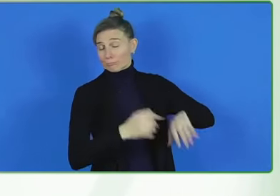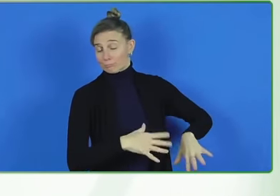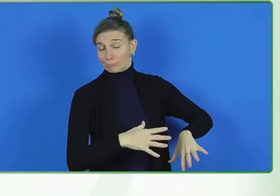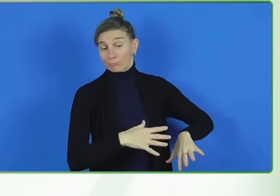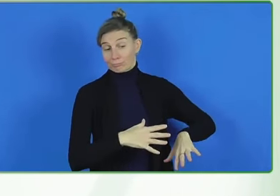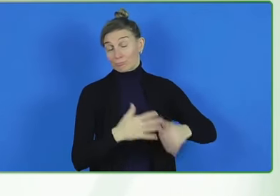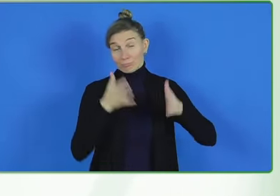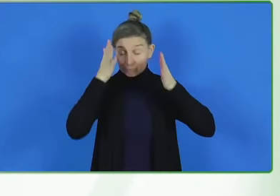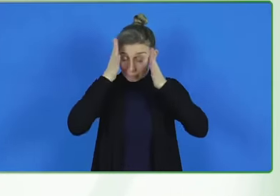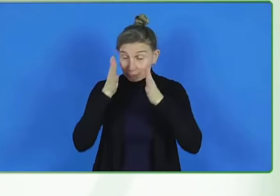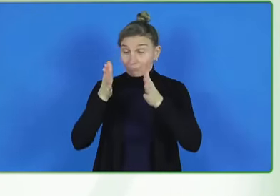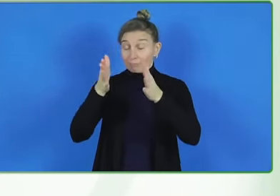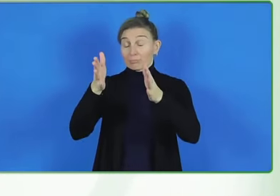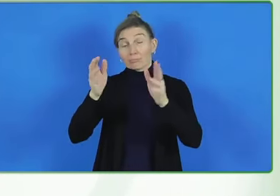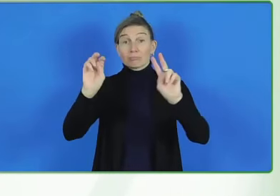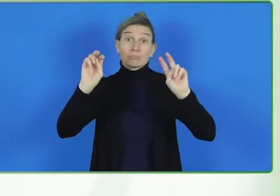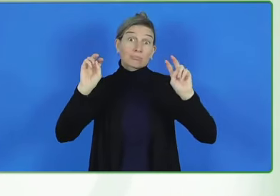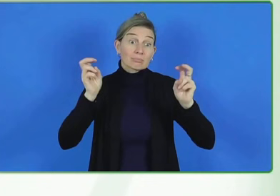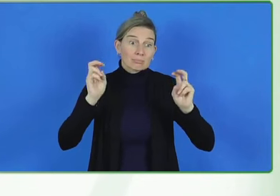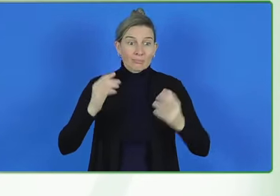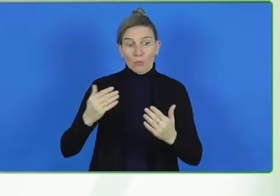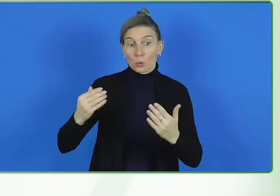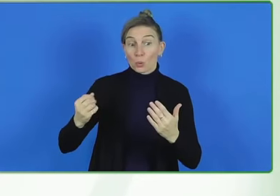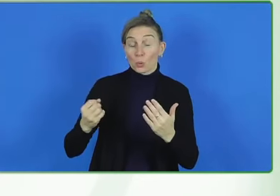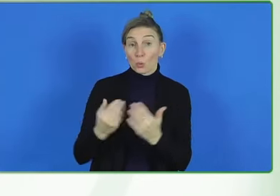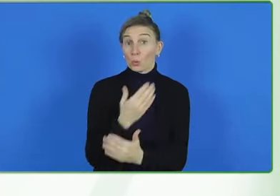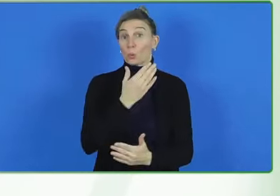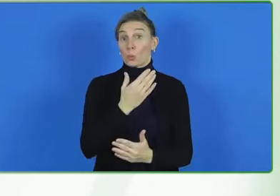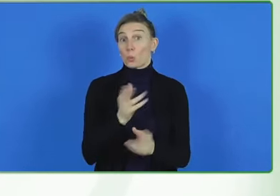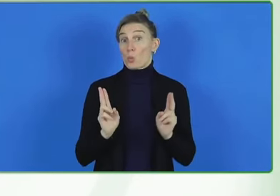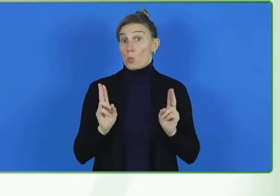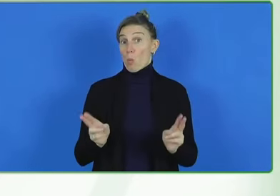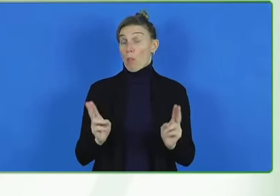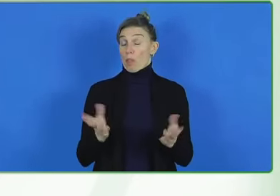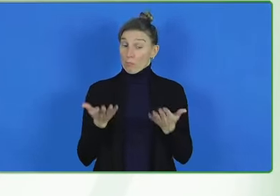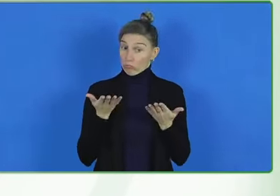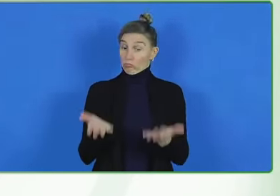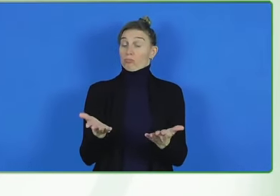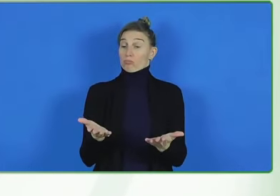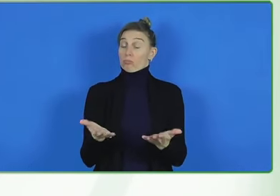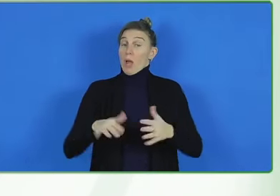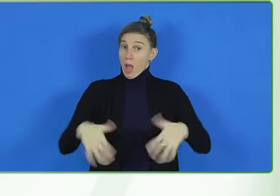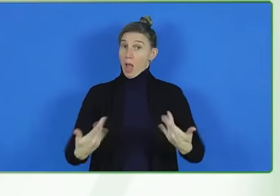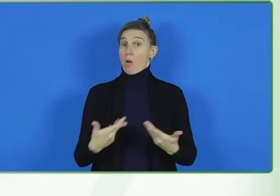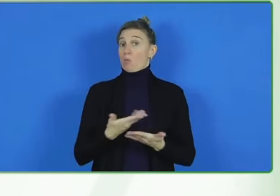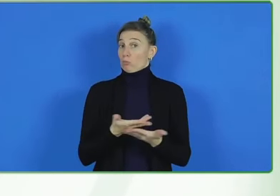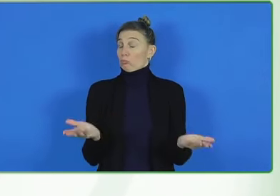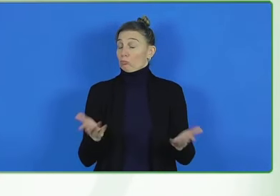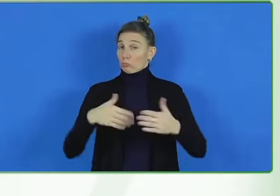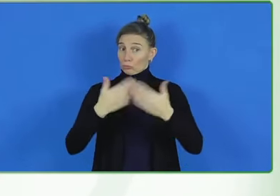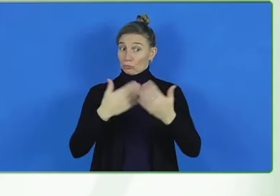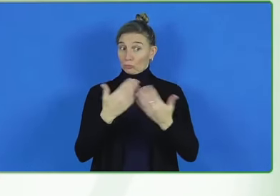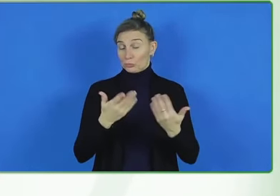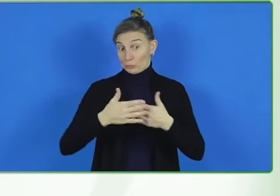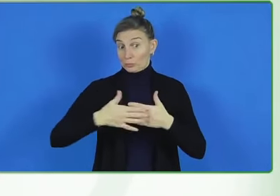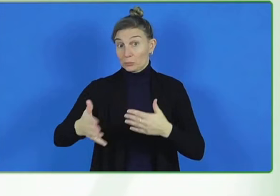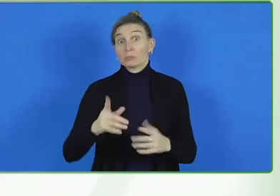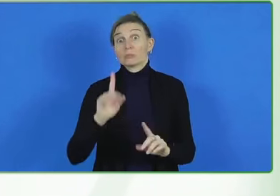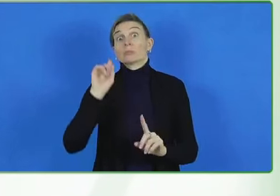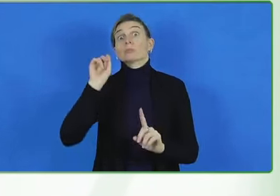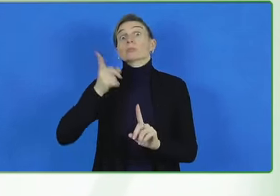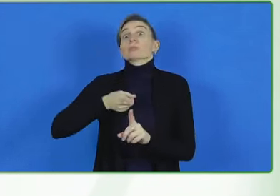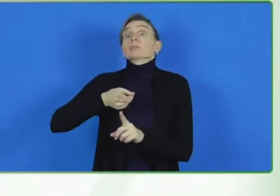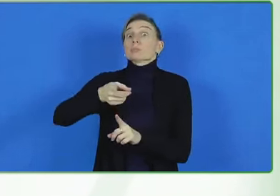especially in the healthcare area. So at the beginning of 2020, digital